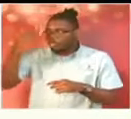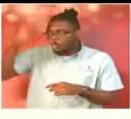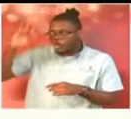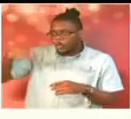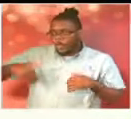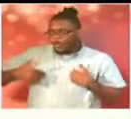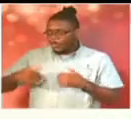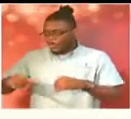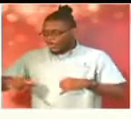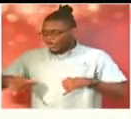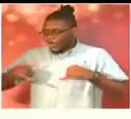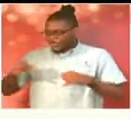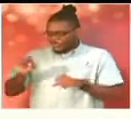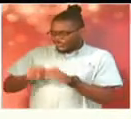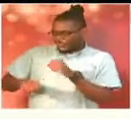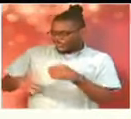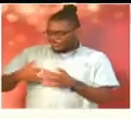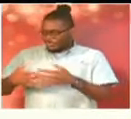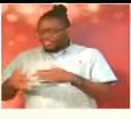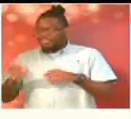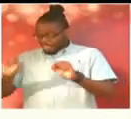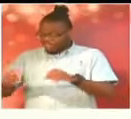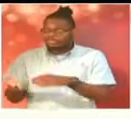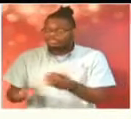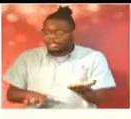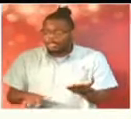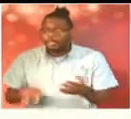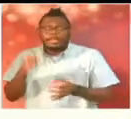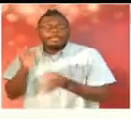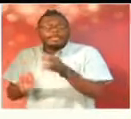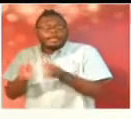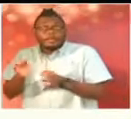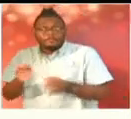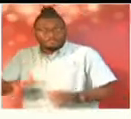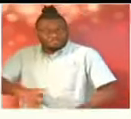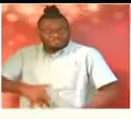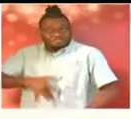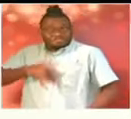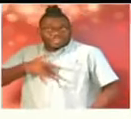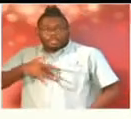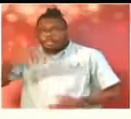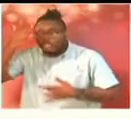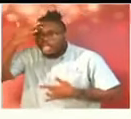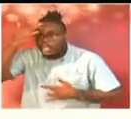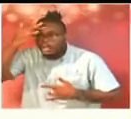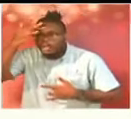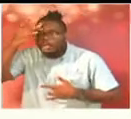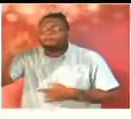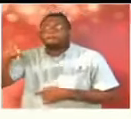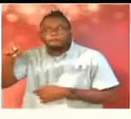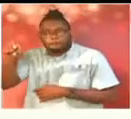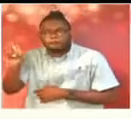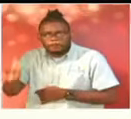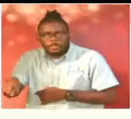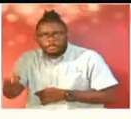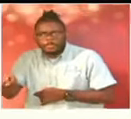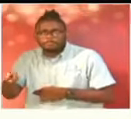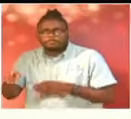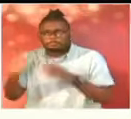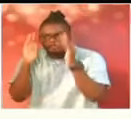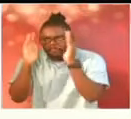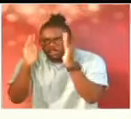and also being aware that when we are ill, when you have been diagnosed, as you monitor your condition, if